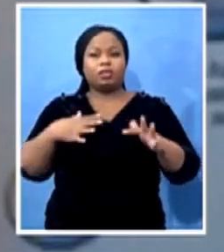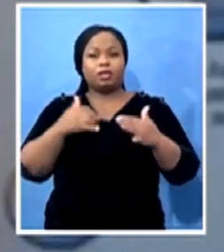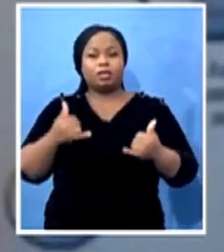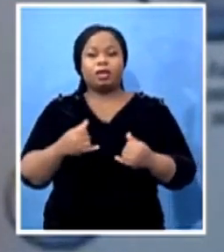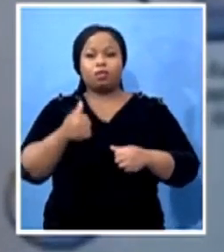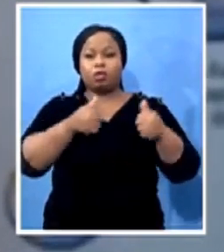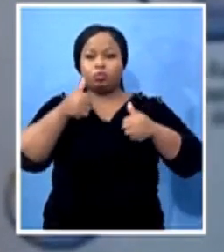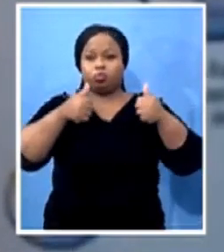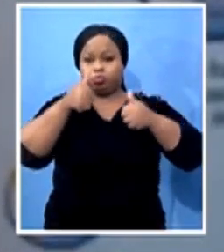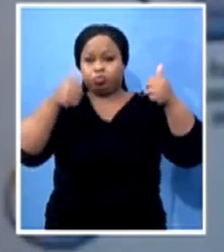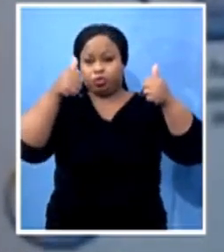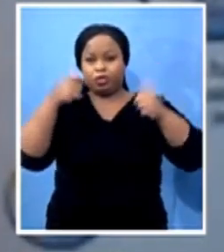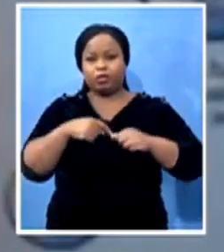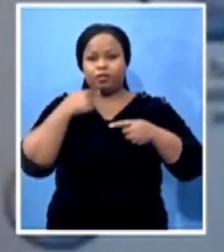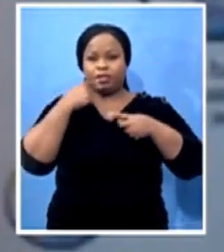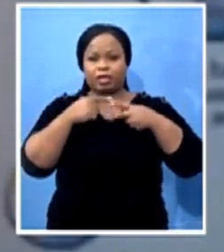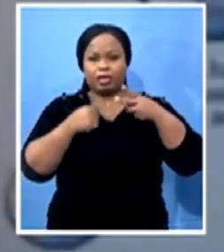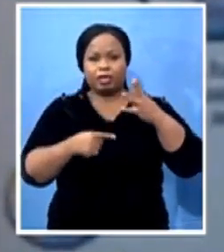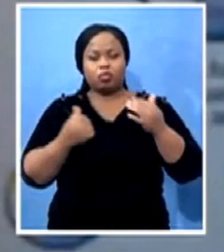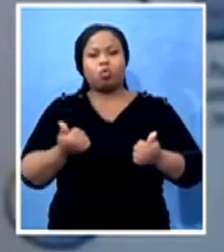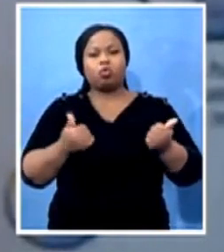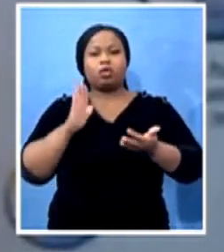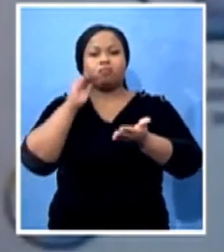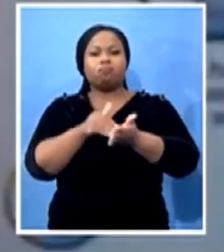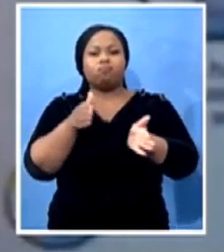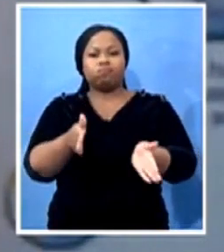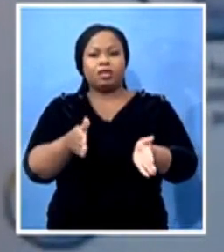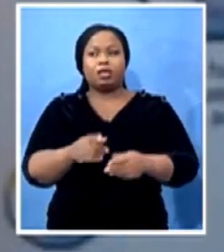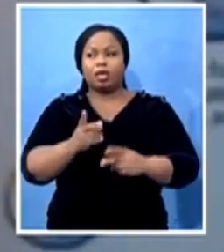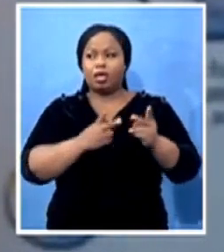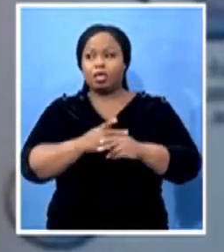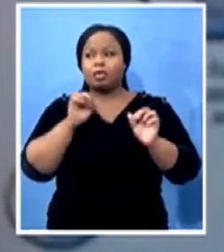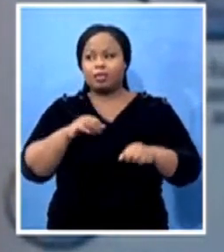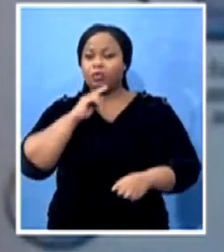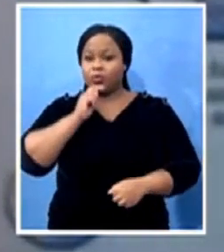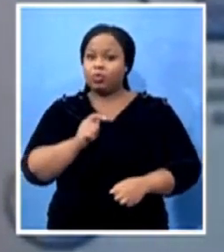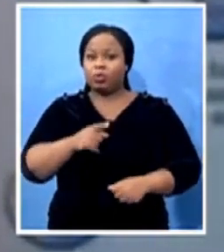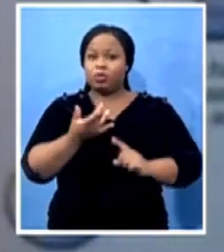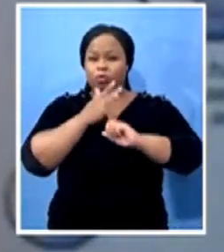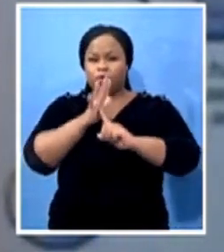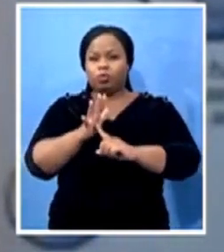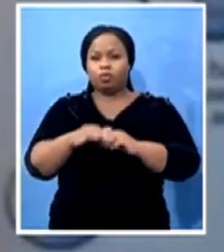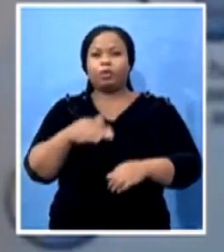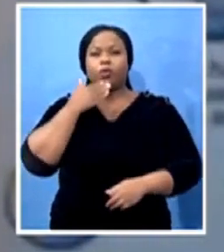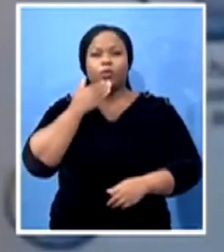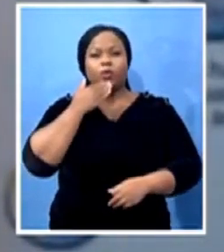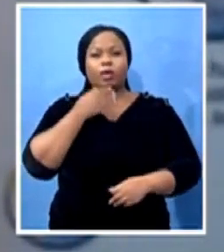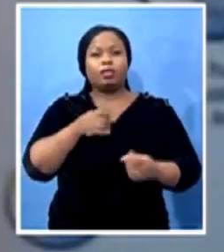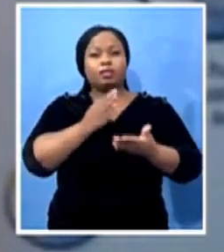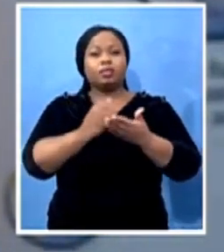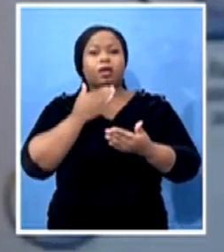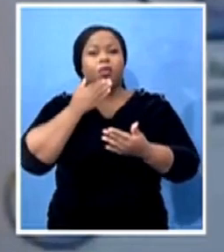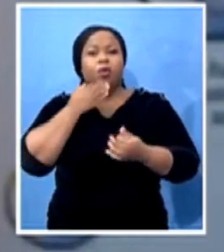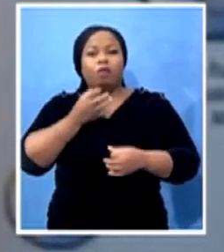have already arrived, and indeed it will be that a demonstration by clinicians on these ventilators. Ventilators, of course, that